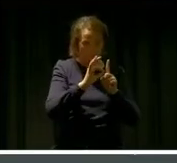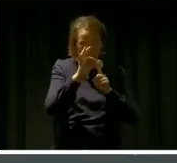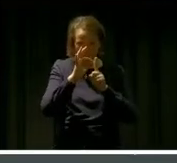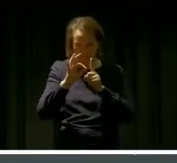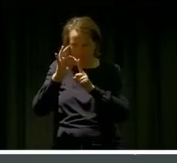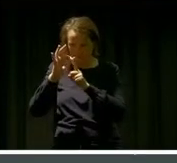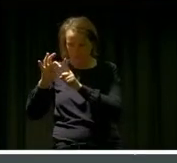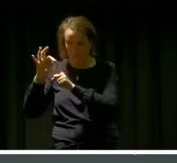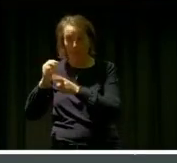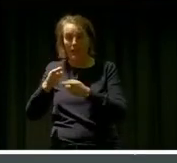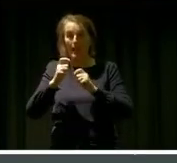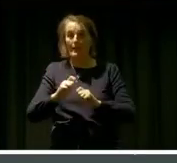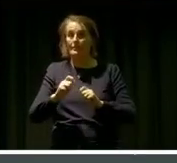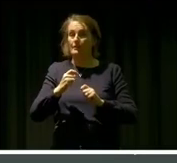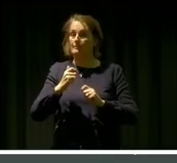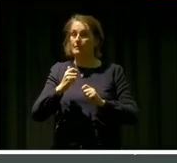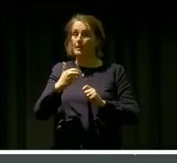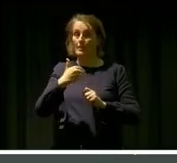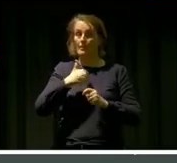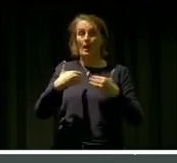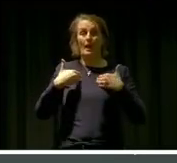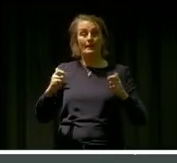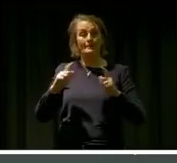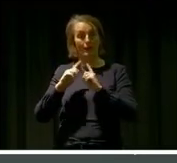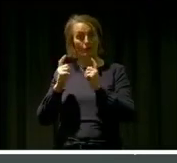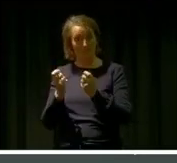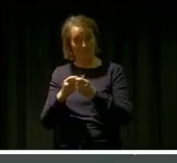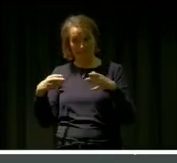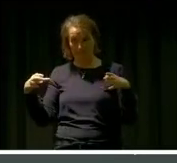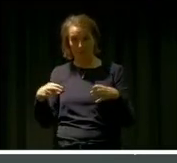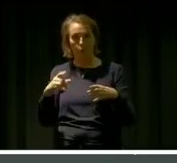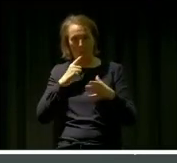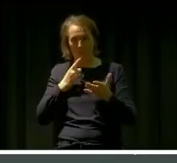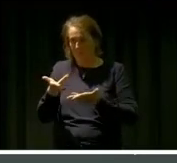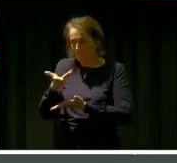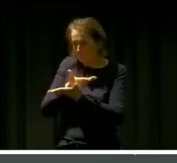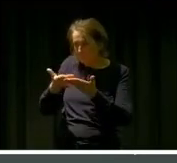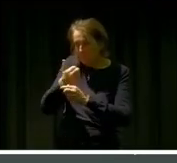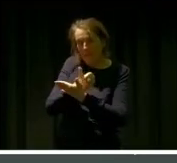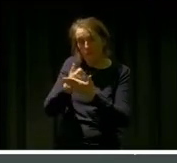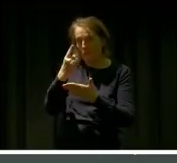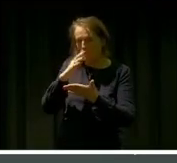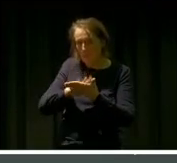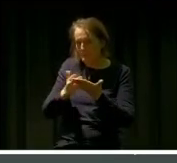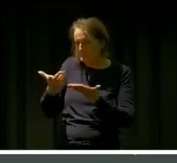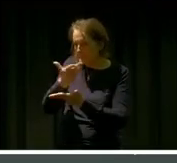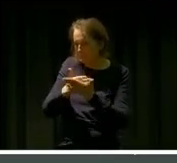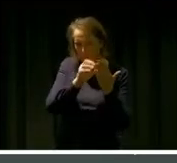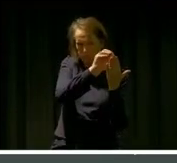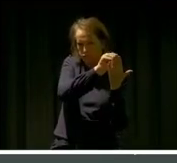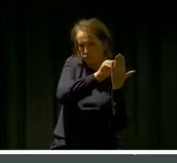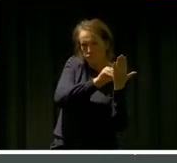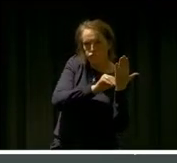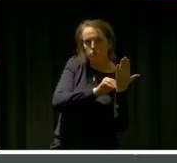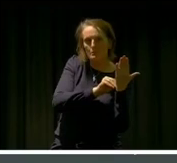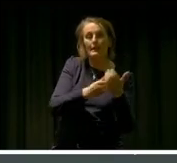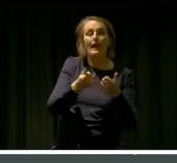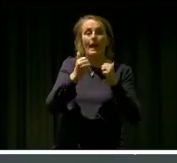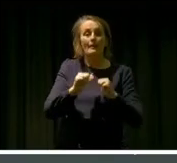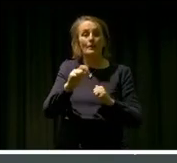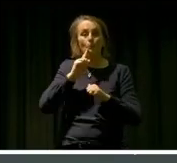steering committee meet monthly to develop the initial draft of the resource. From here, we will conduct online meetings and ask